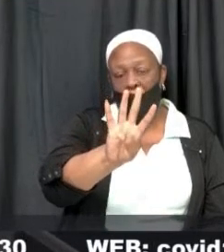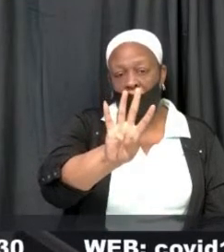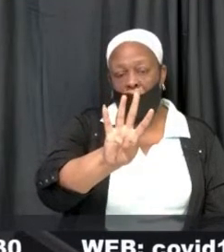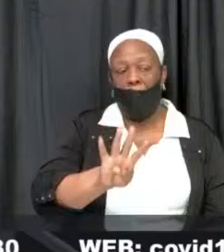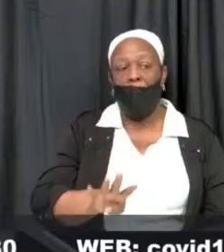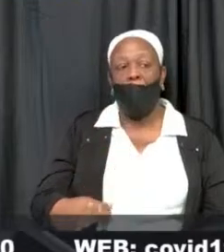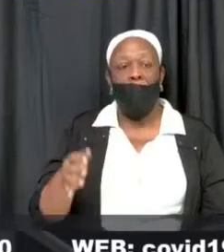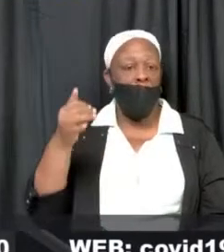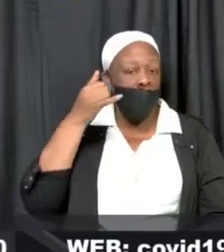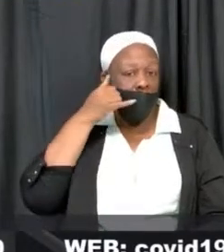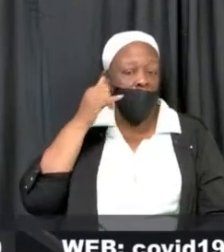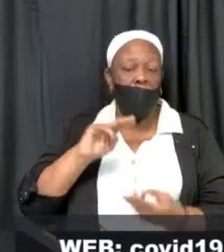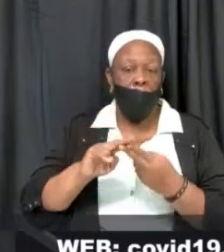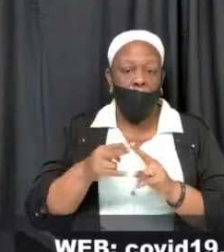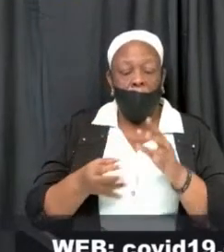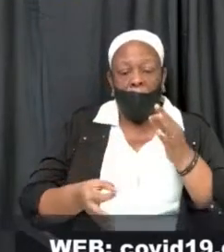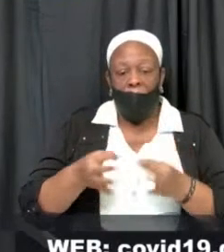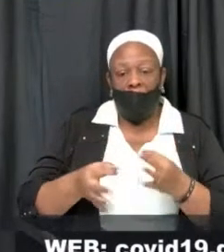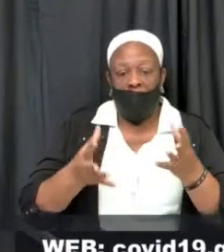662-5324.